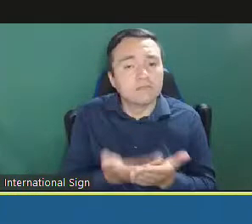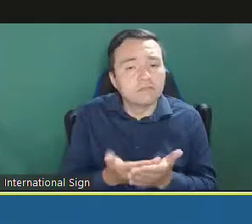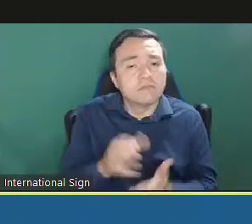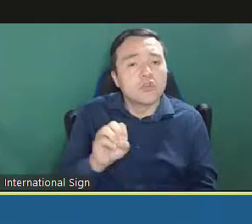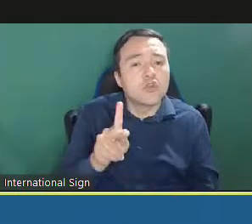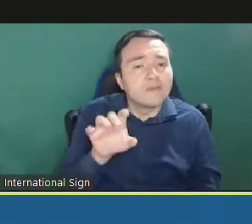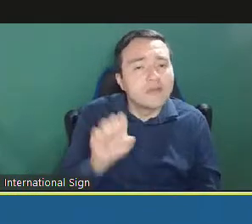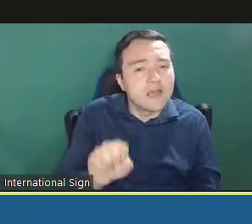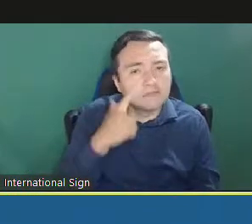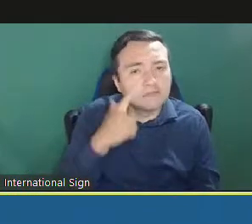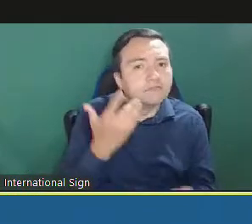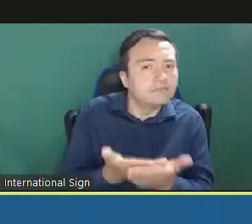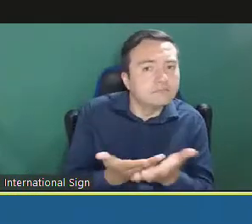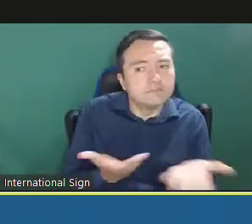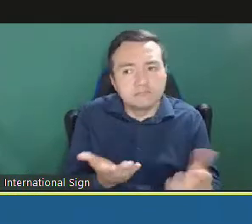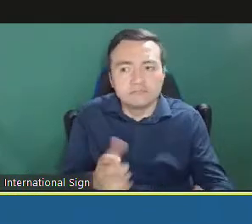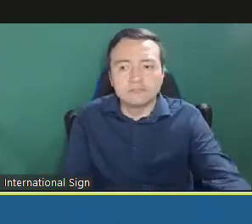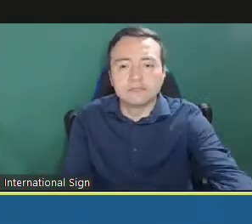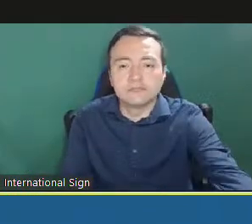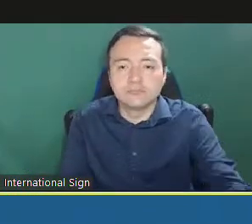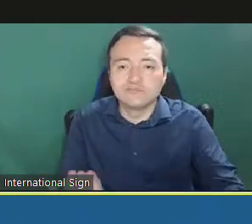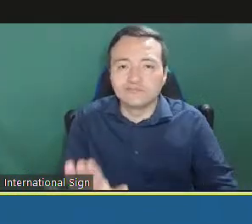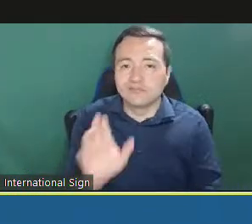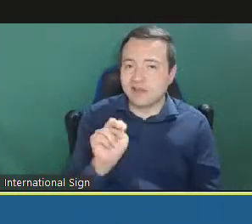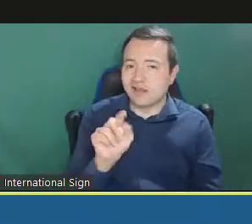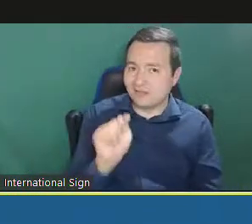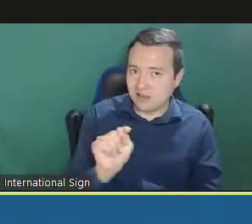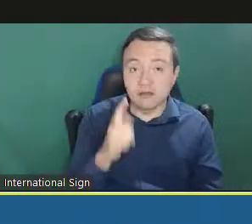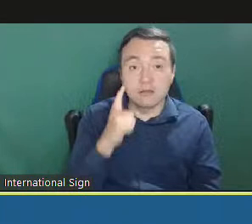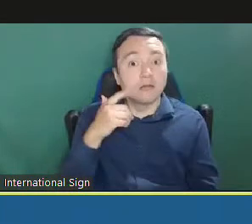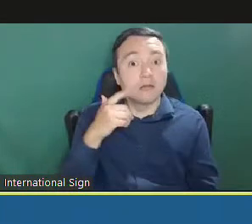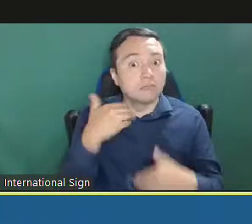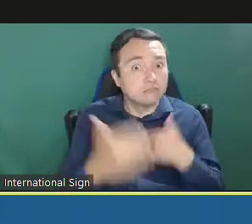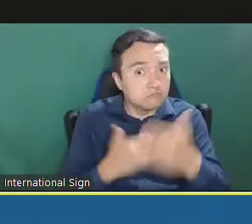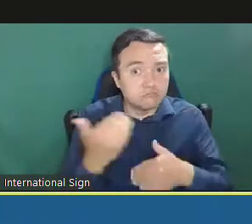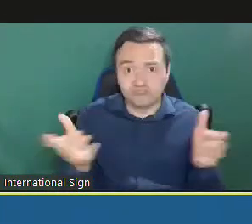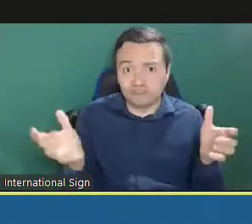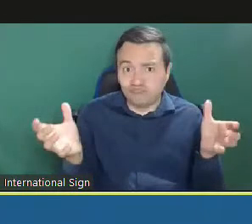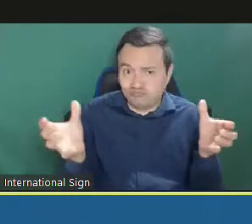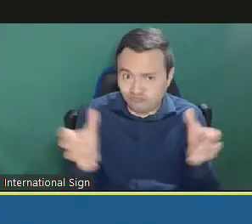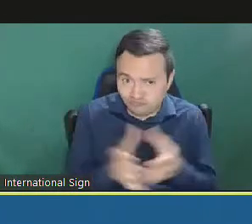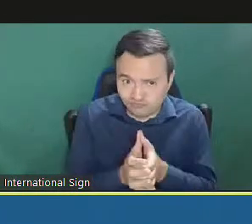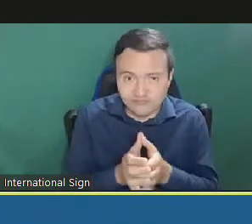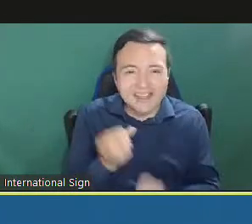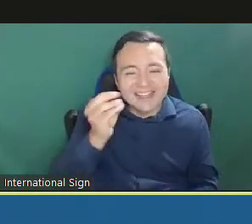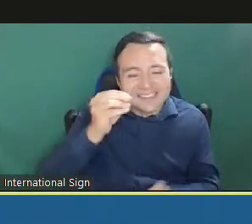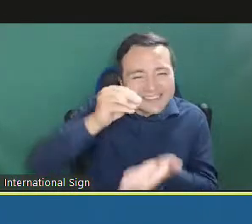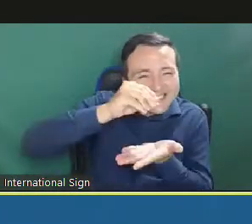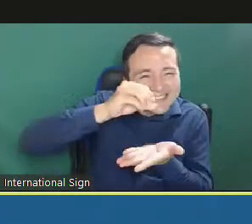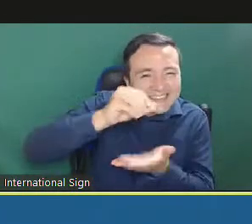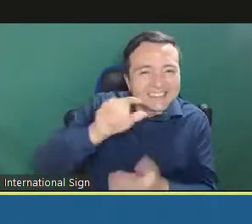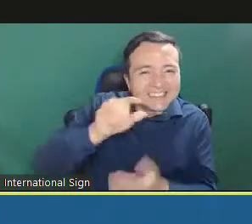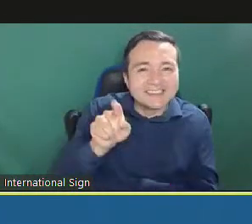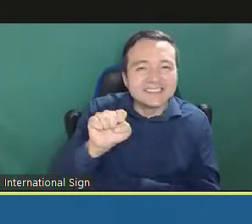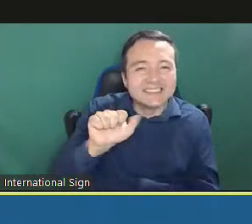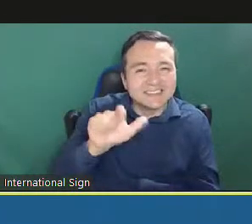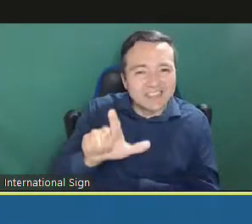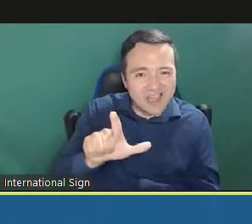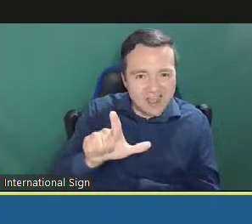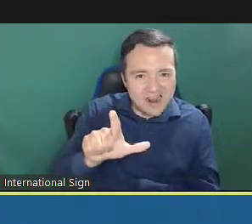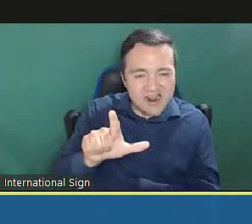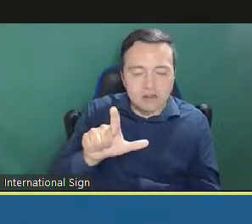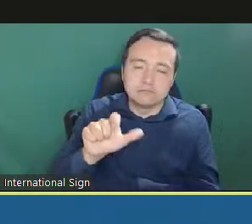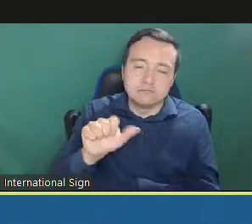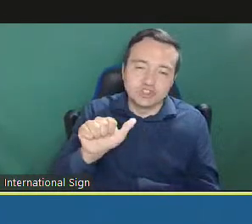dietary salt intake at the population level is cost-effective and has been shown to reduce premature mortality from